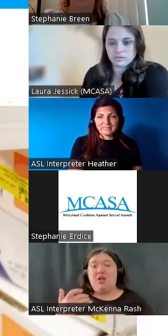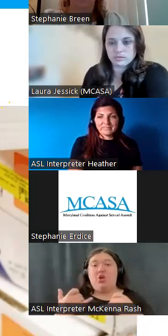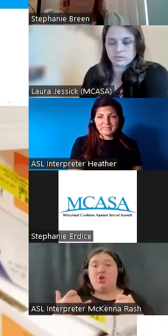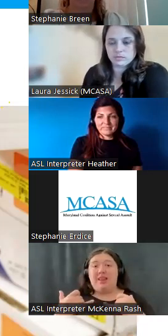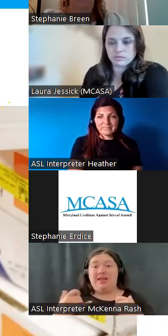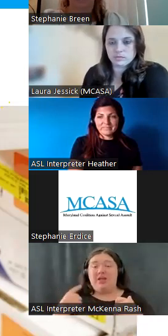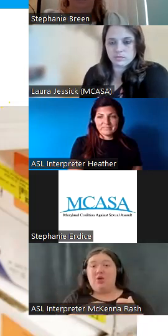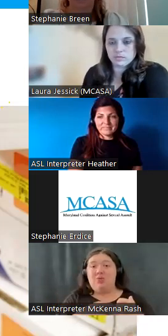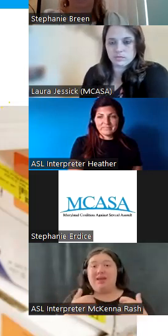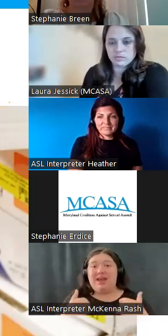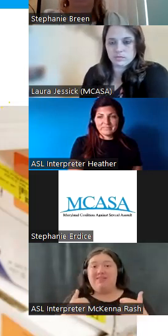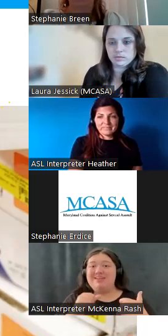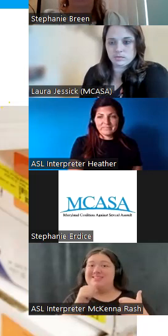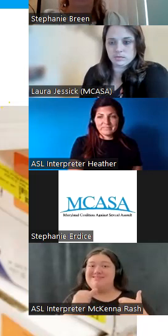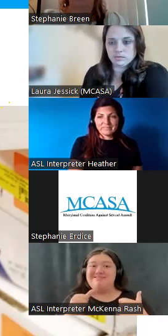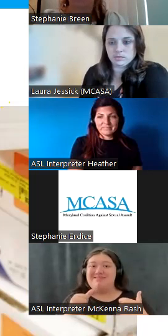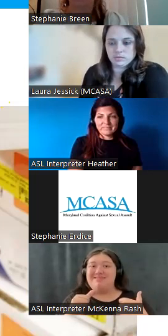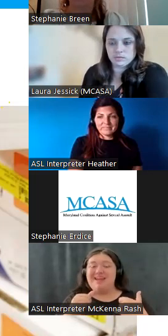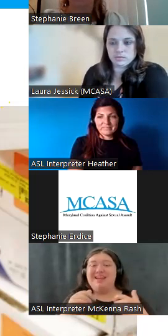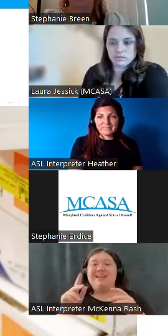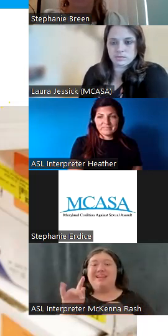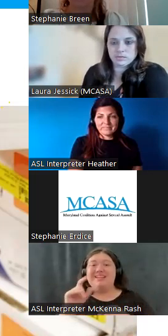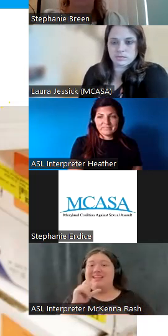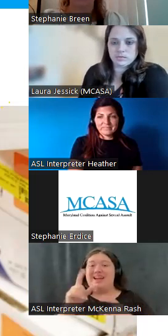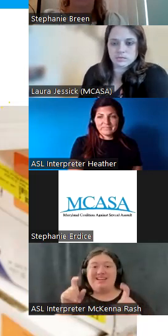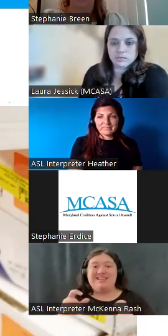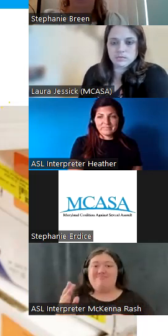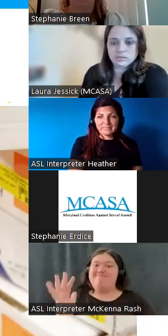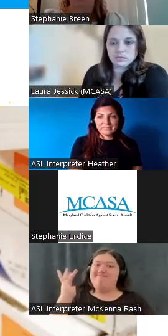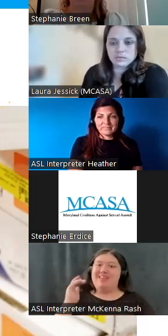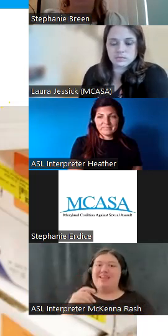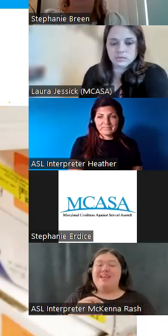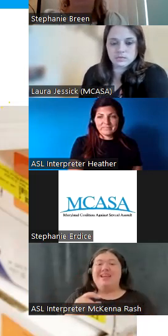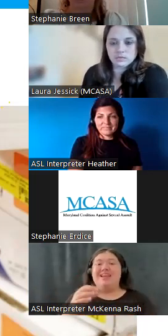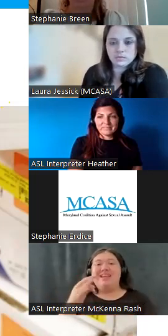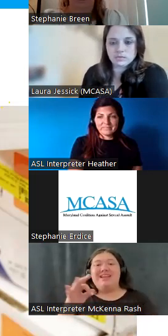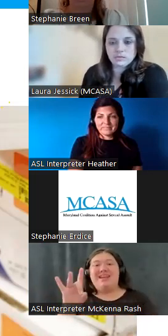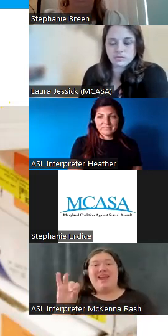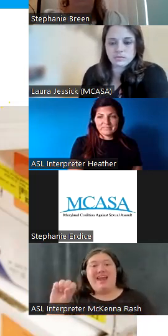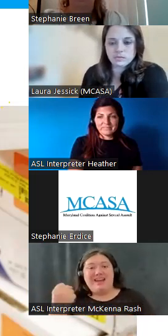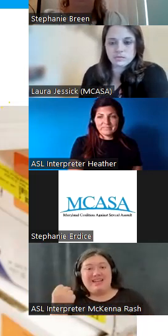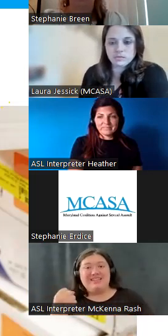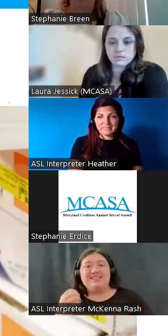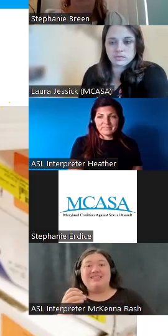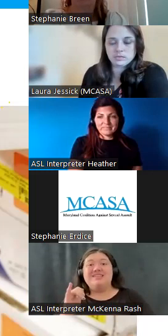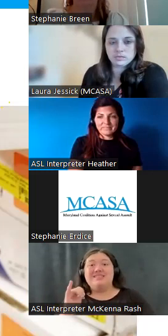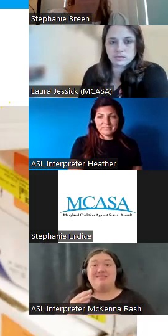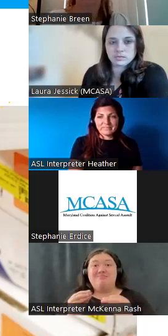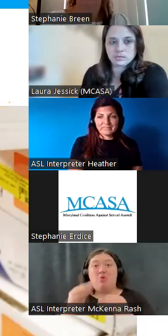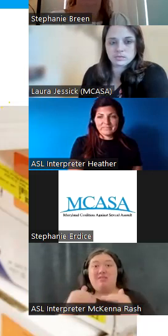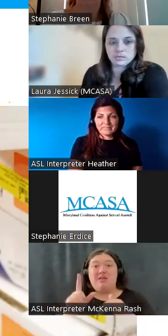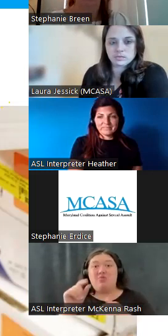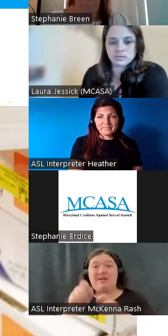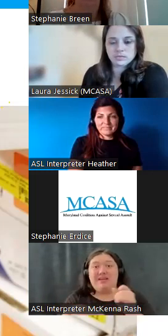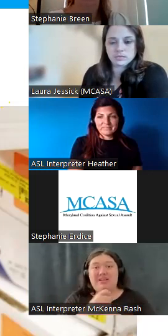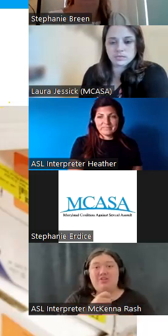have untested kits in Maryland that can date back to the 80s, which definitely exceeds that 20-year requirement. So that